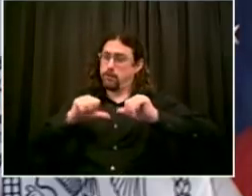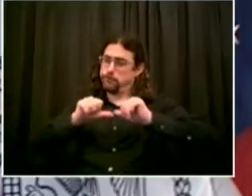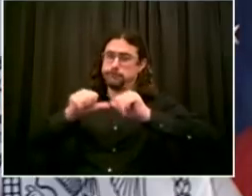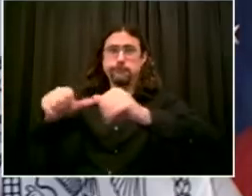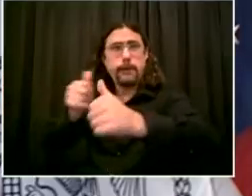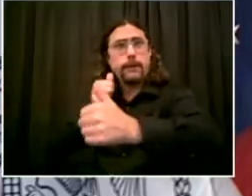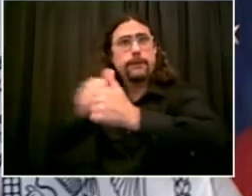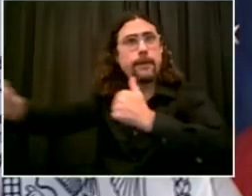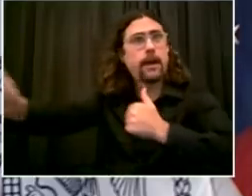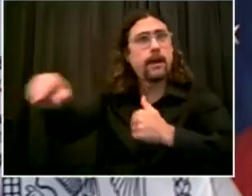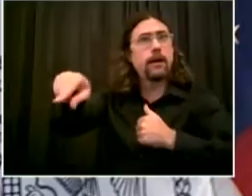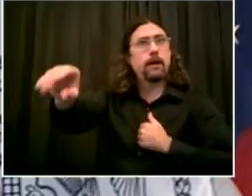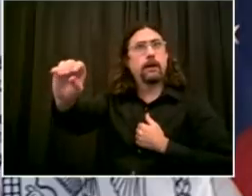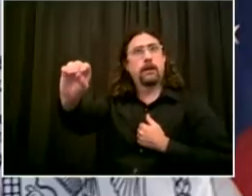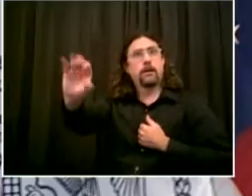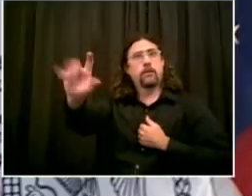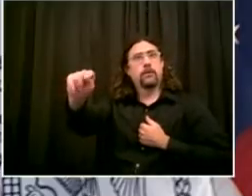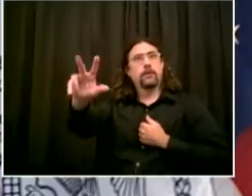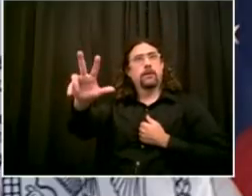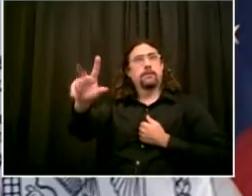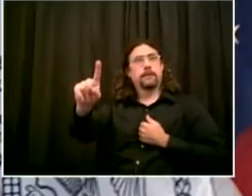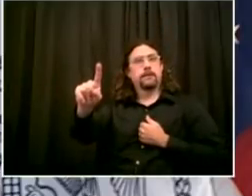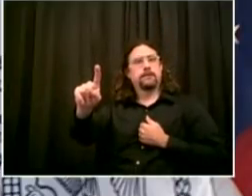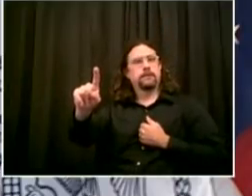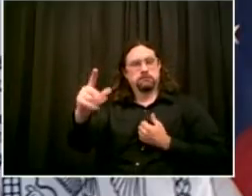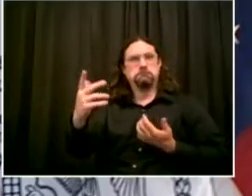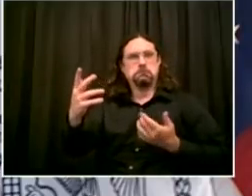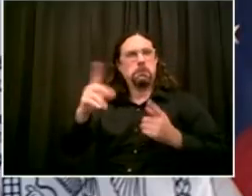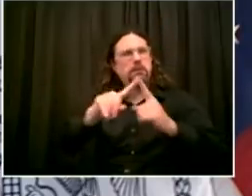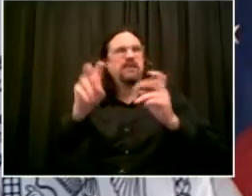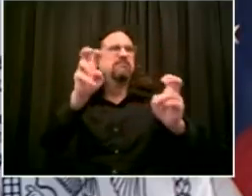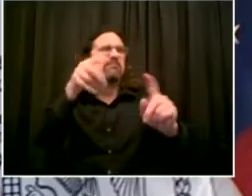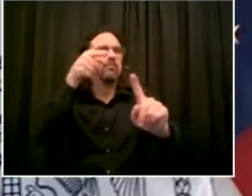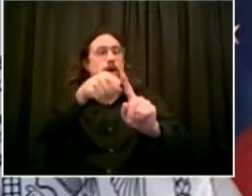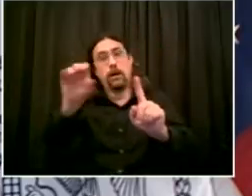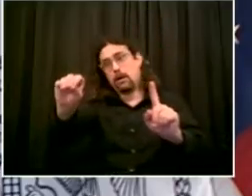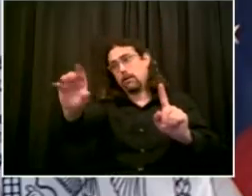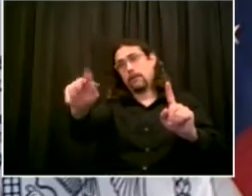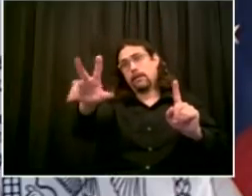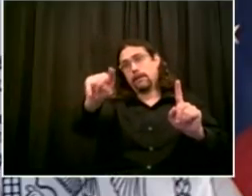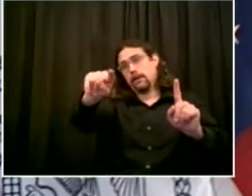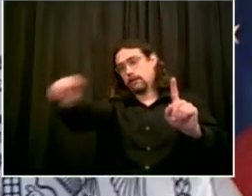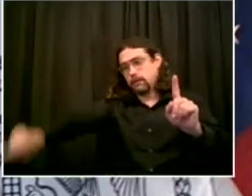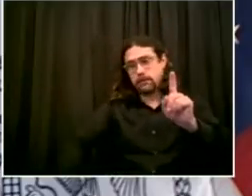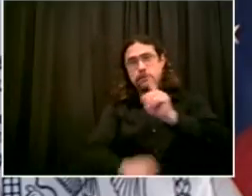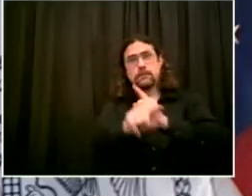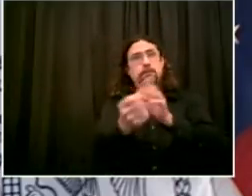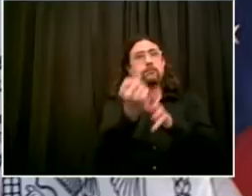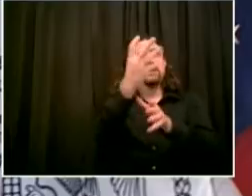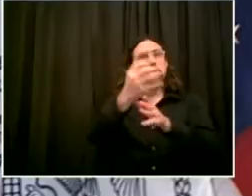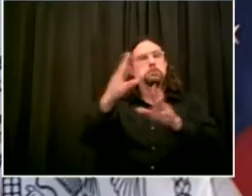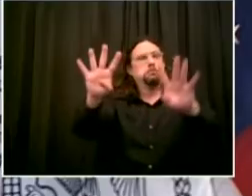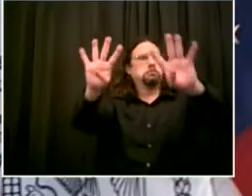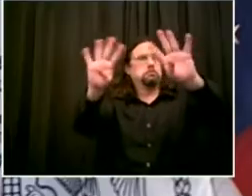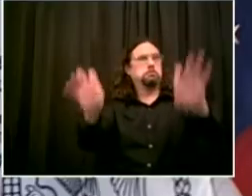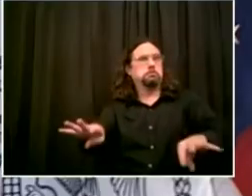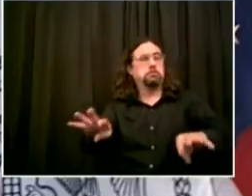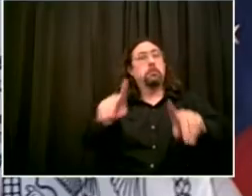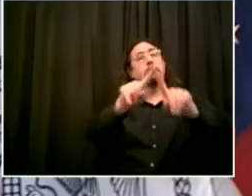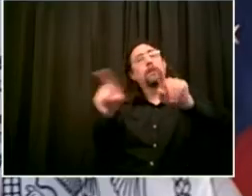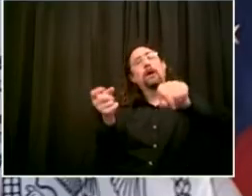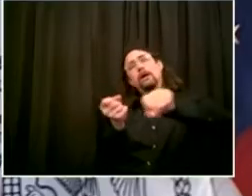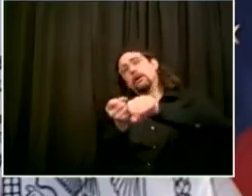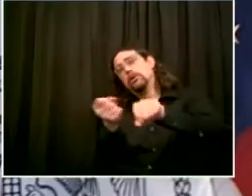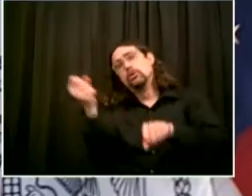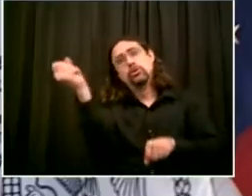Next we have Shant from the Daily News. Yeah, good morning, everyone. I had another school-related question. A colleague